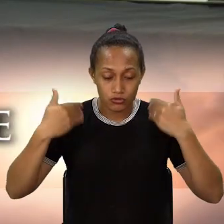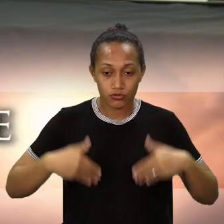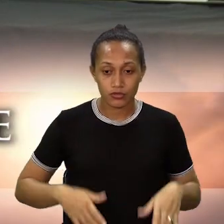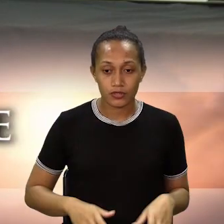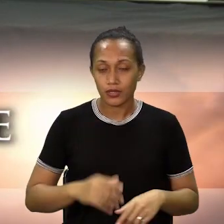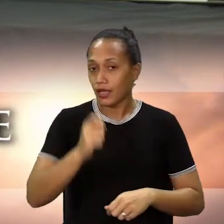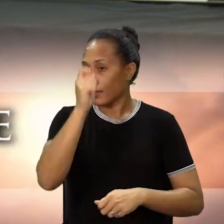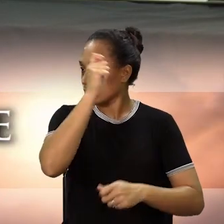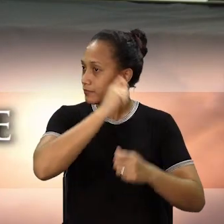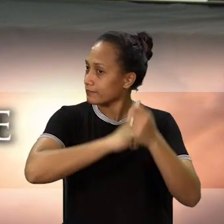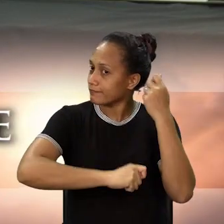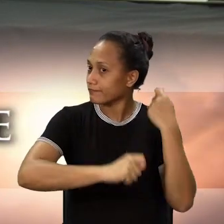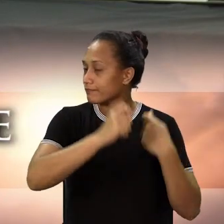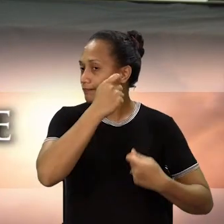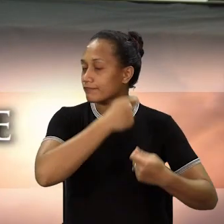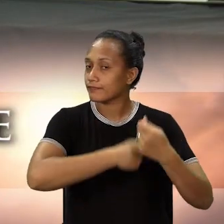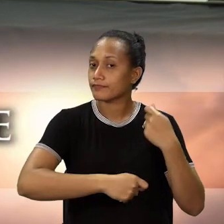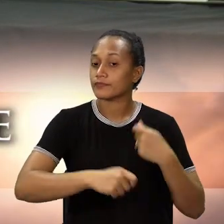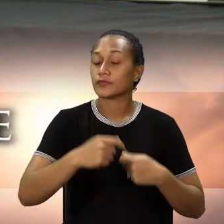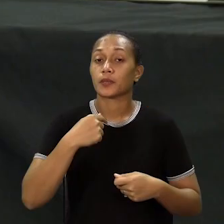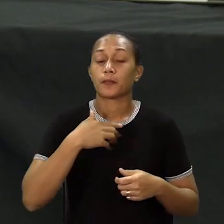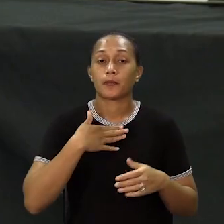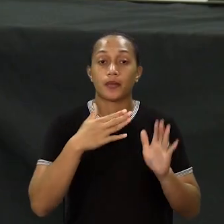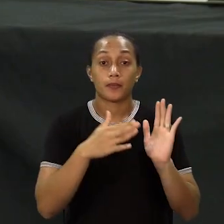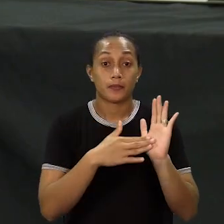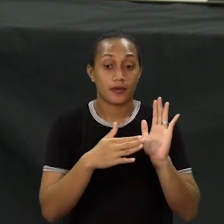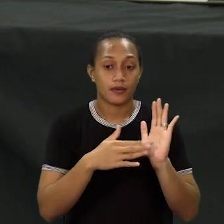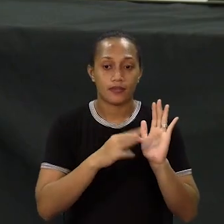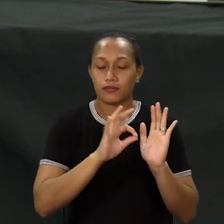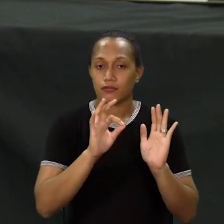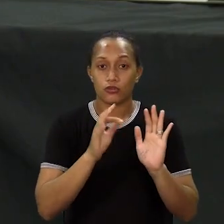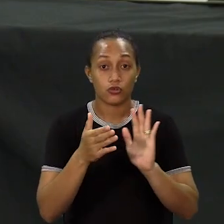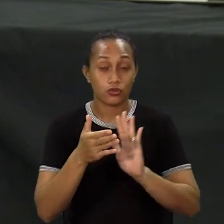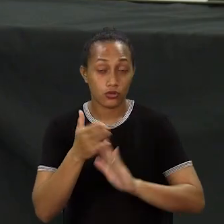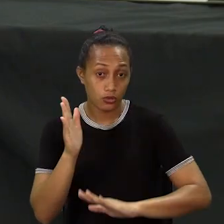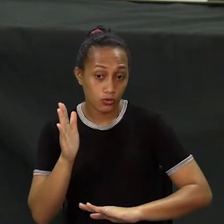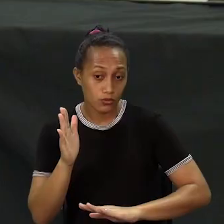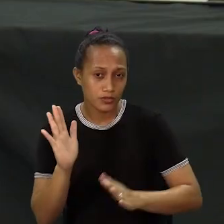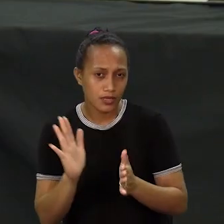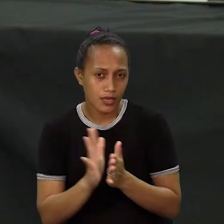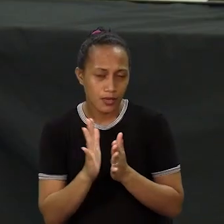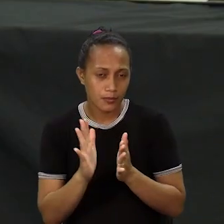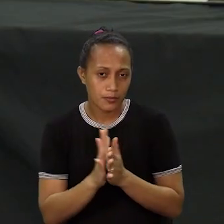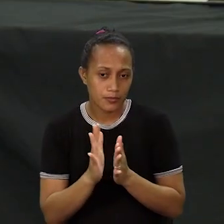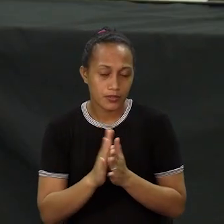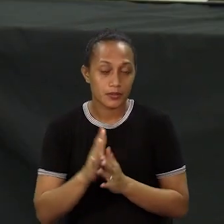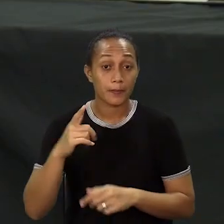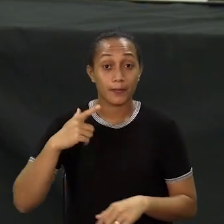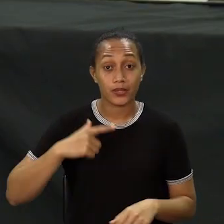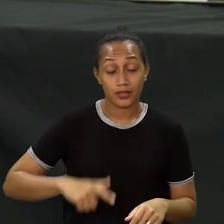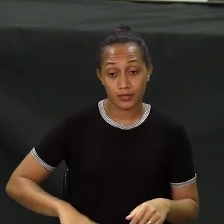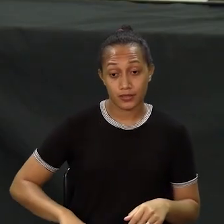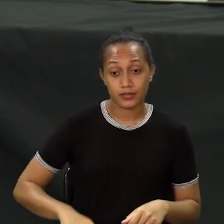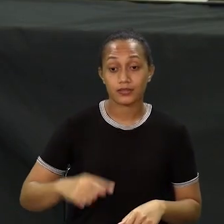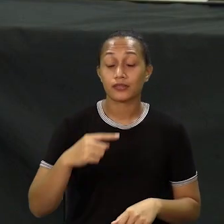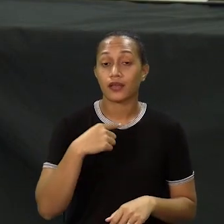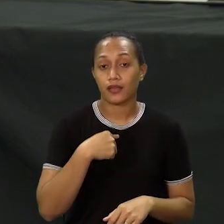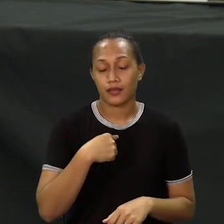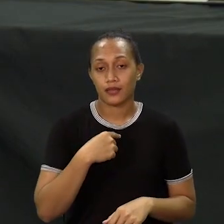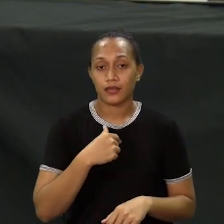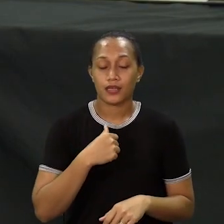get dressed and curl my hair. My mother is not going to be